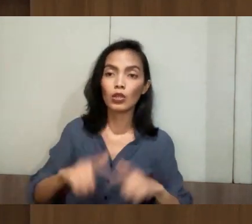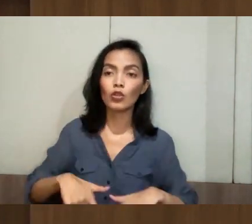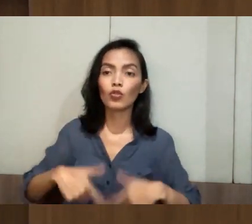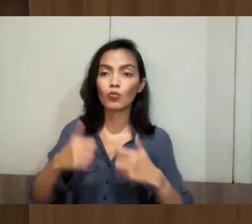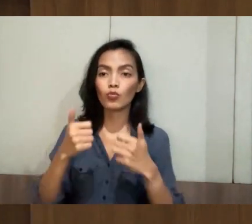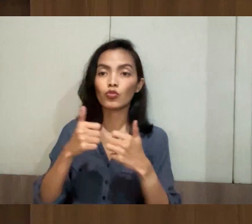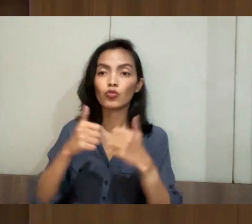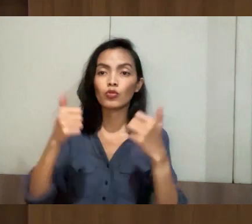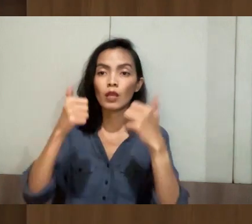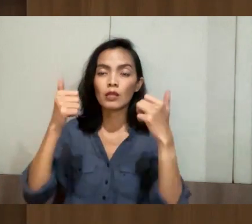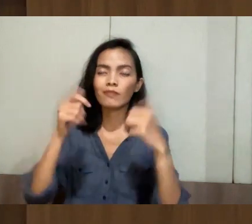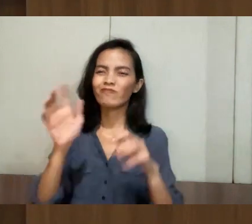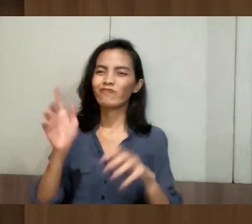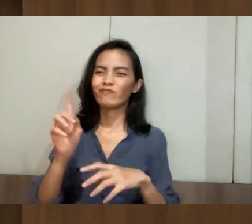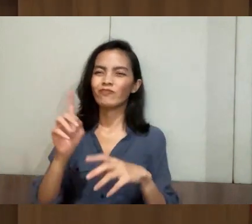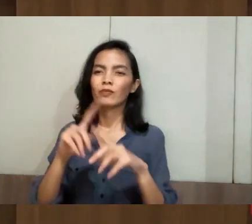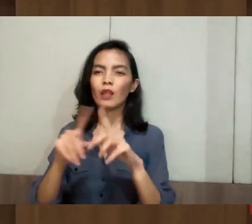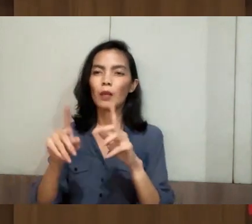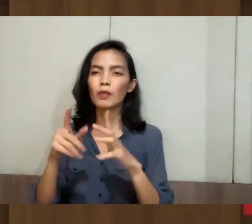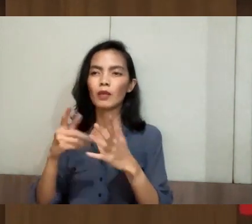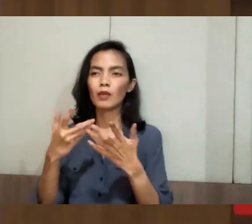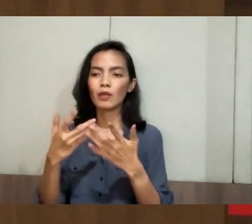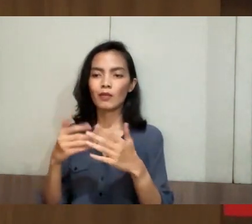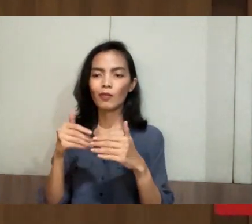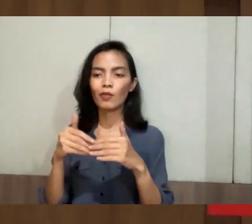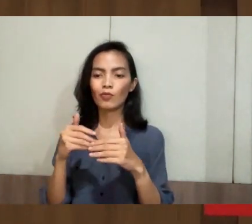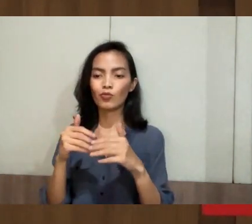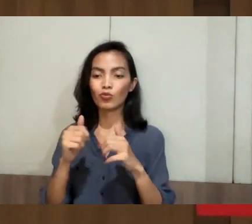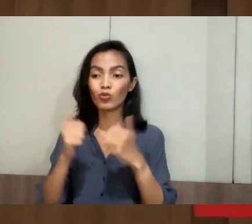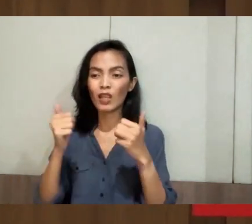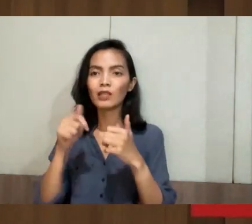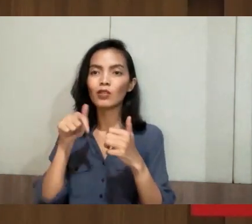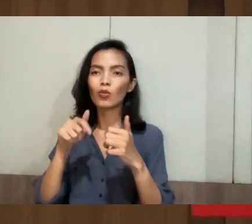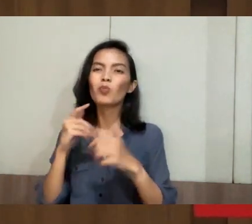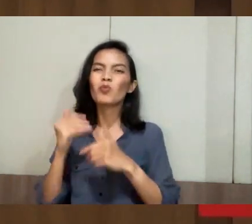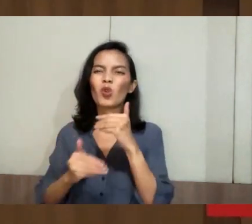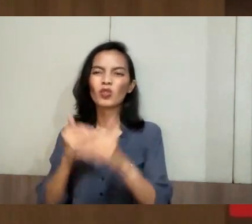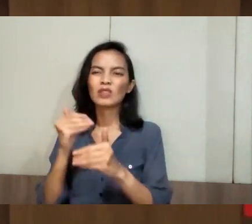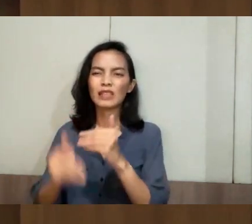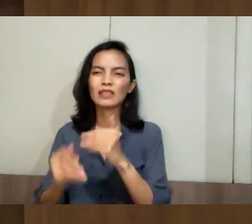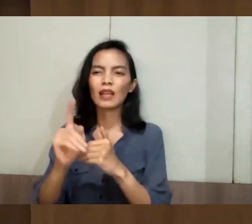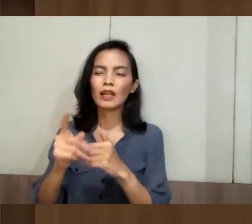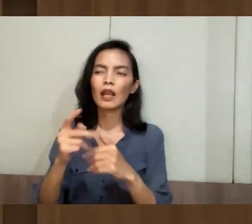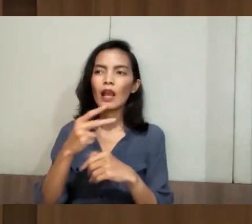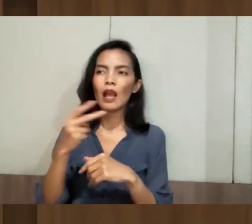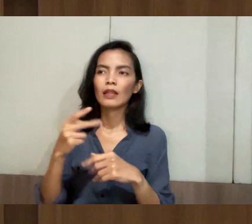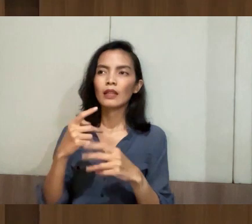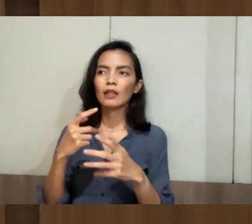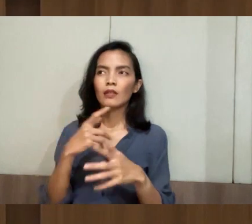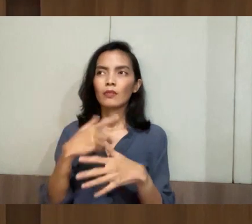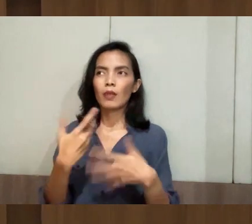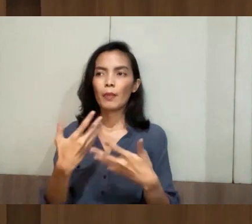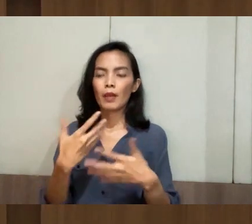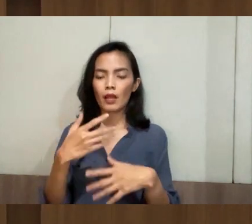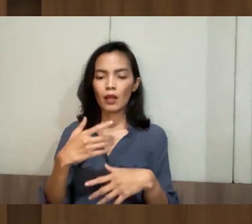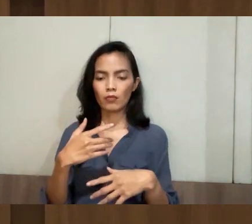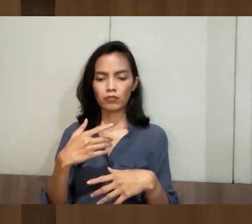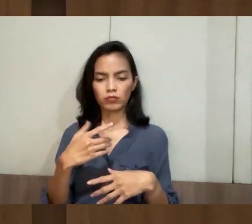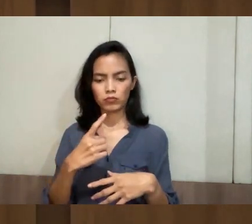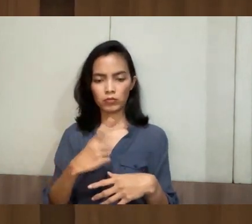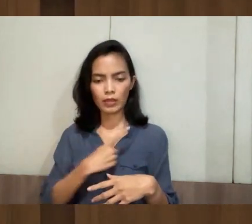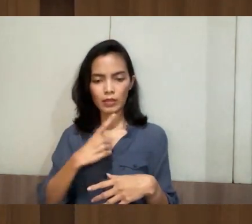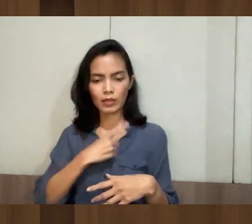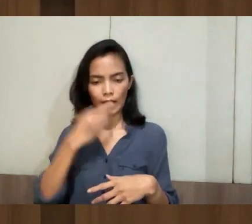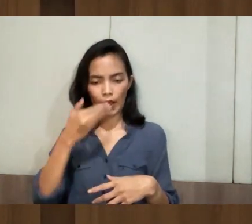will guarantee our success in life. No, it is not. It is a work in progress. That's why by